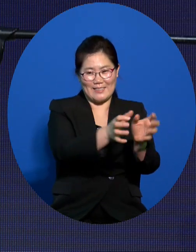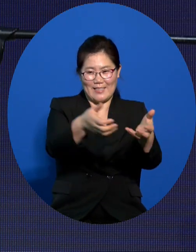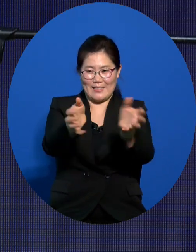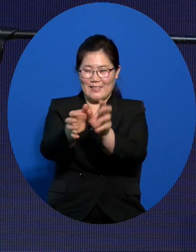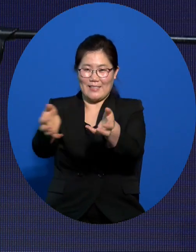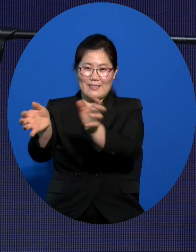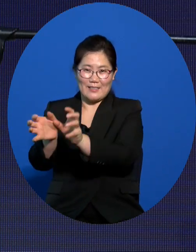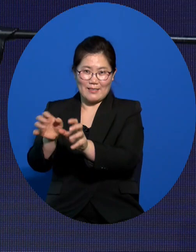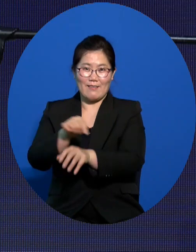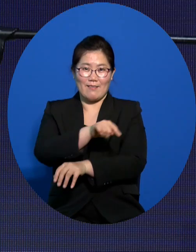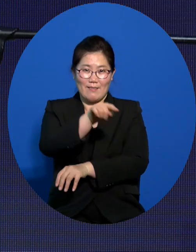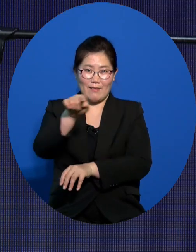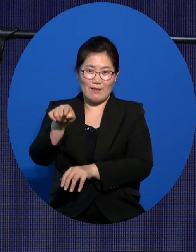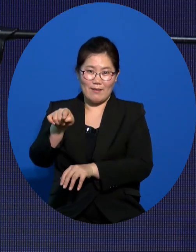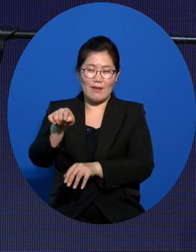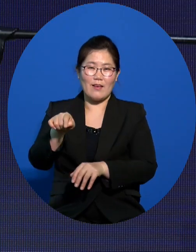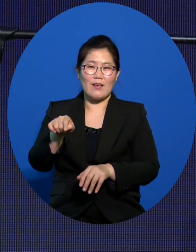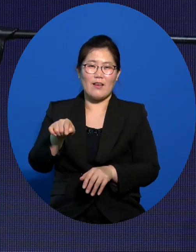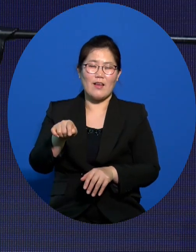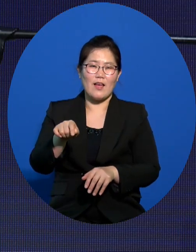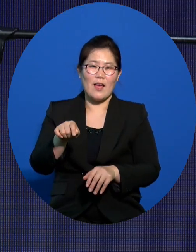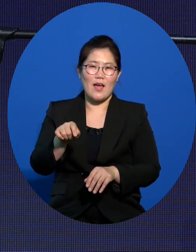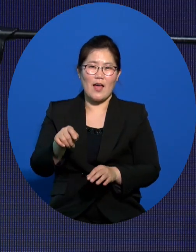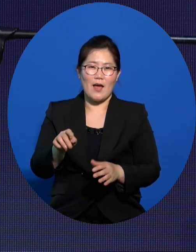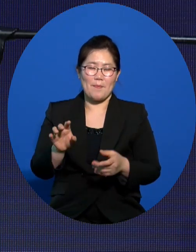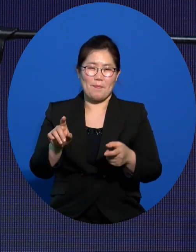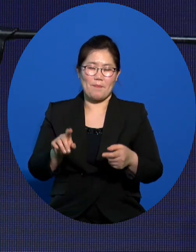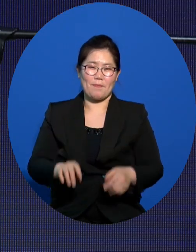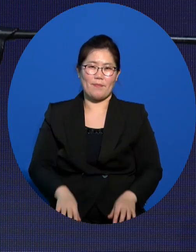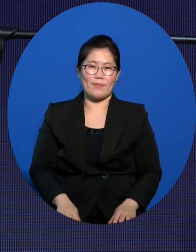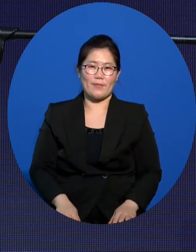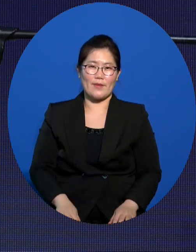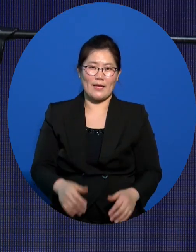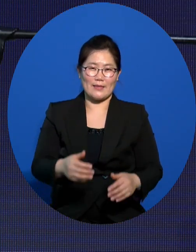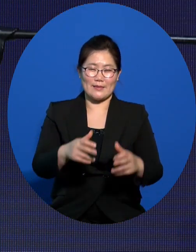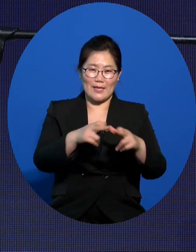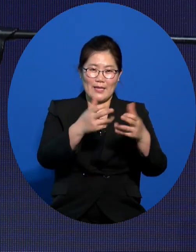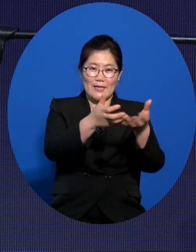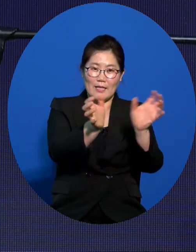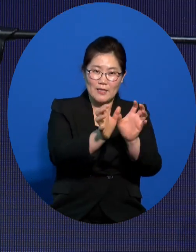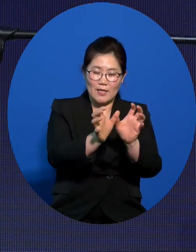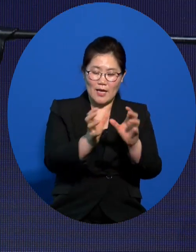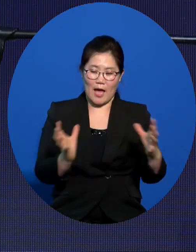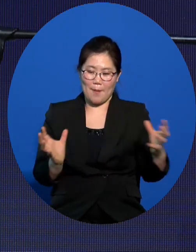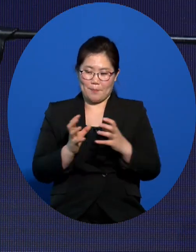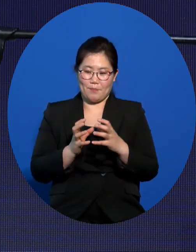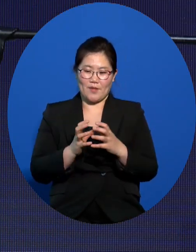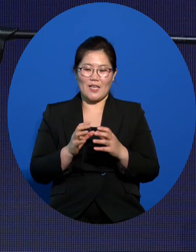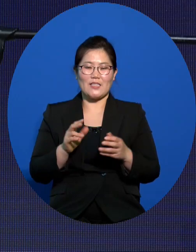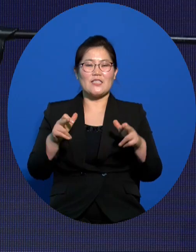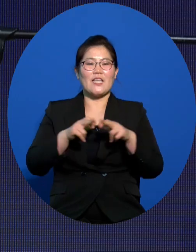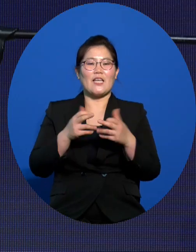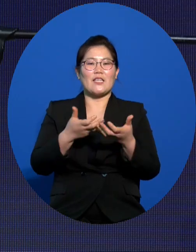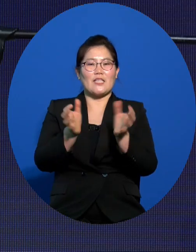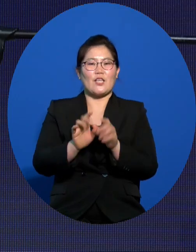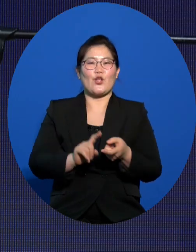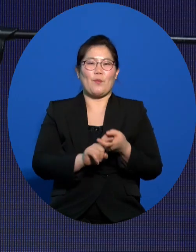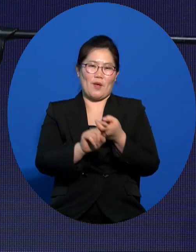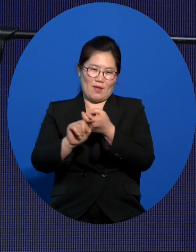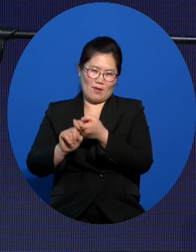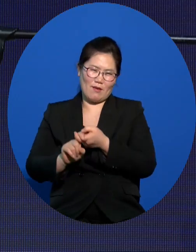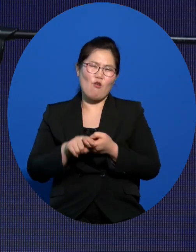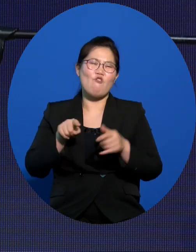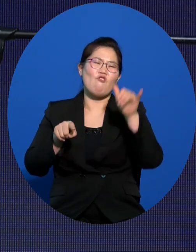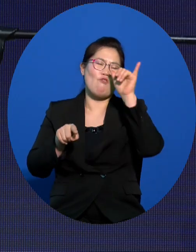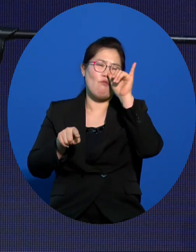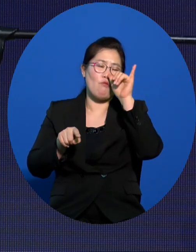there are different types of organizations in accordance to the different types of disabilities. So I think that